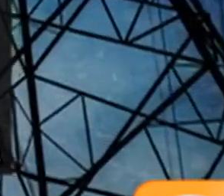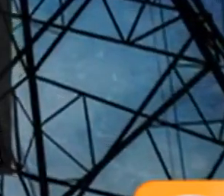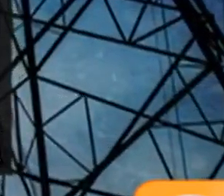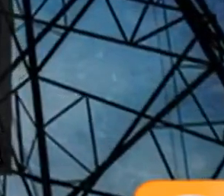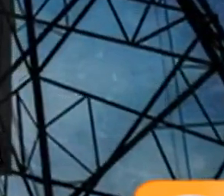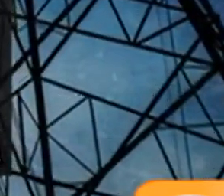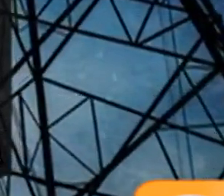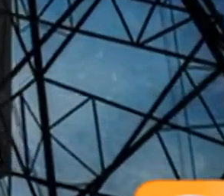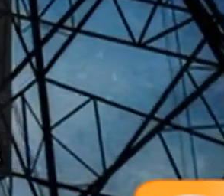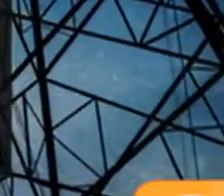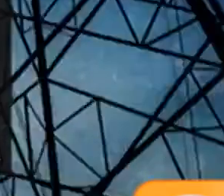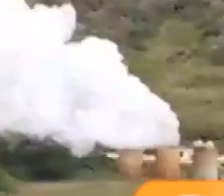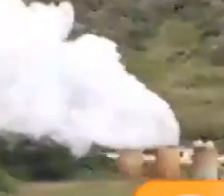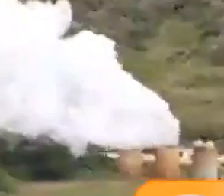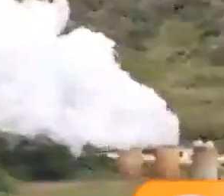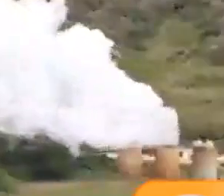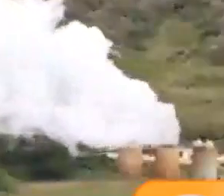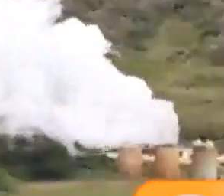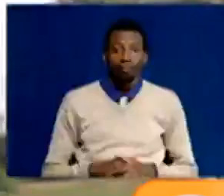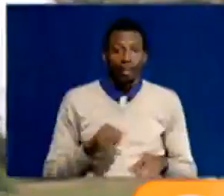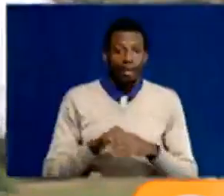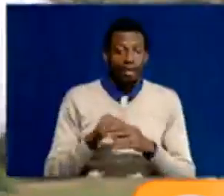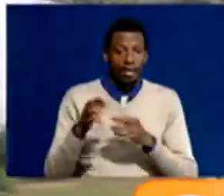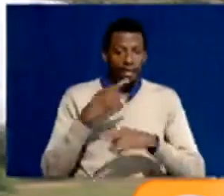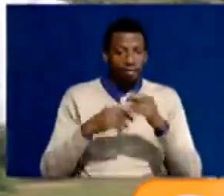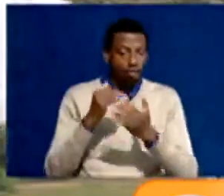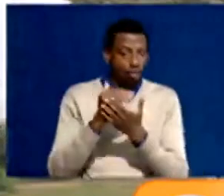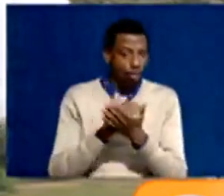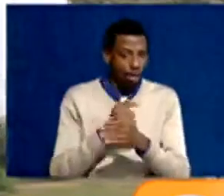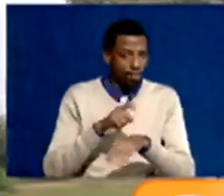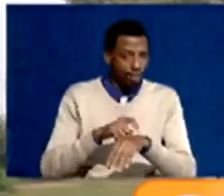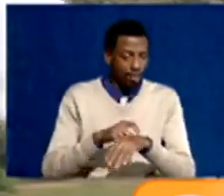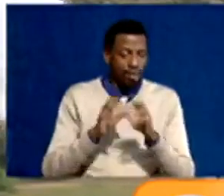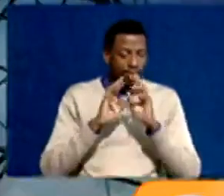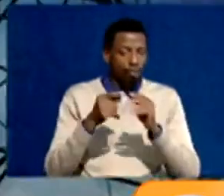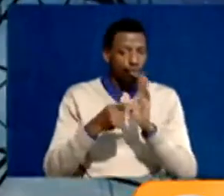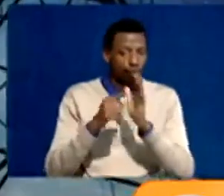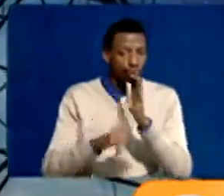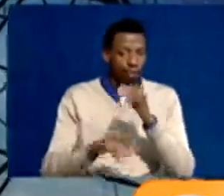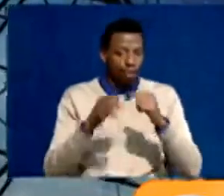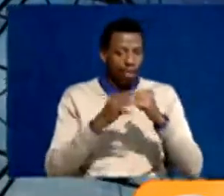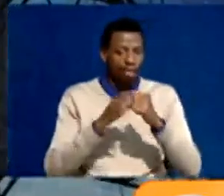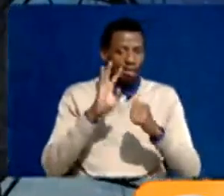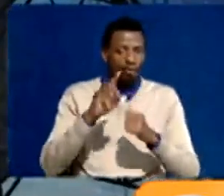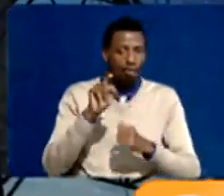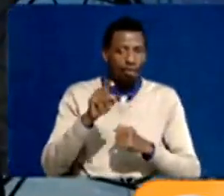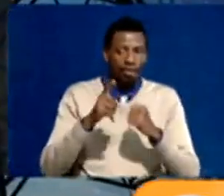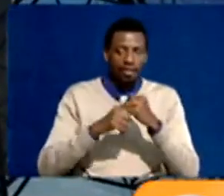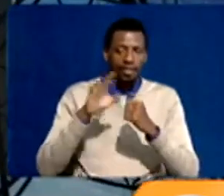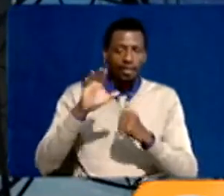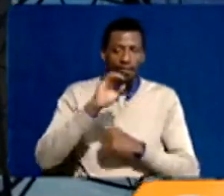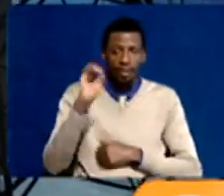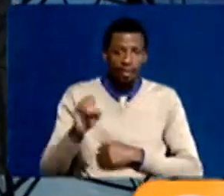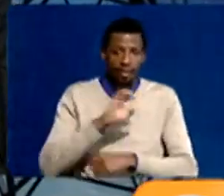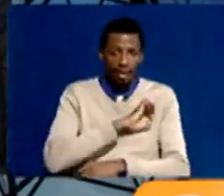200 megawatts installed. During the review period, the report shows 84.65% of the energy supplied